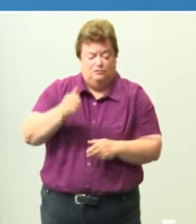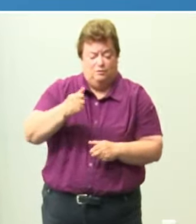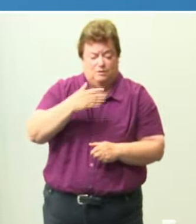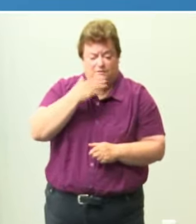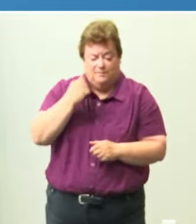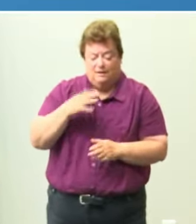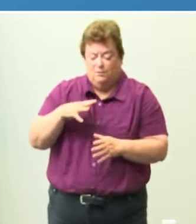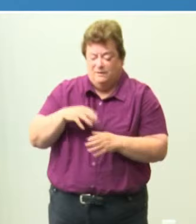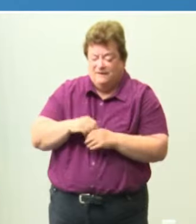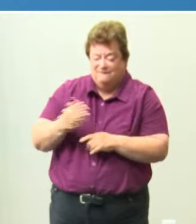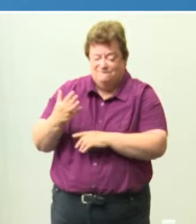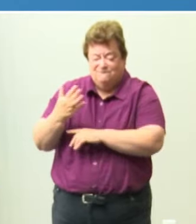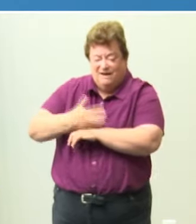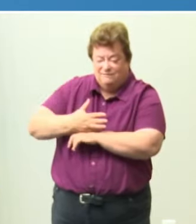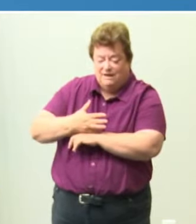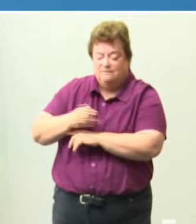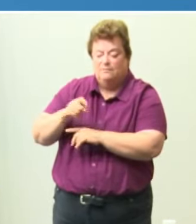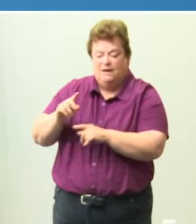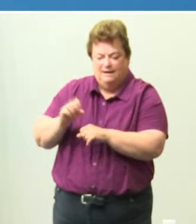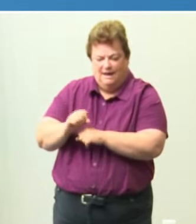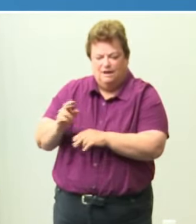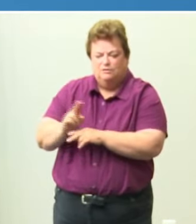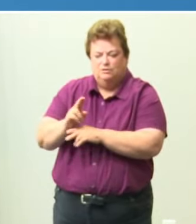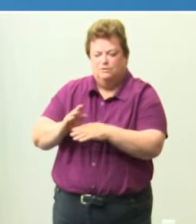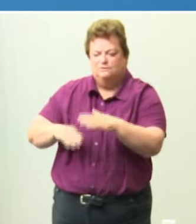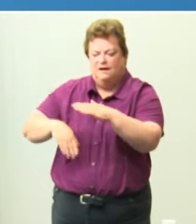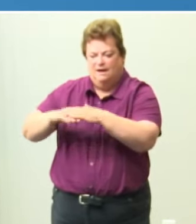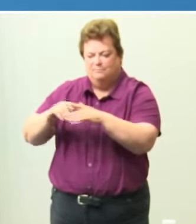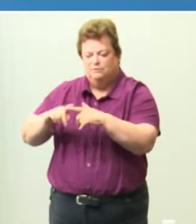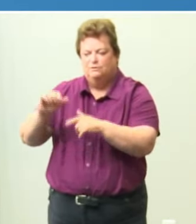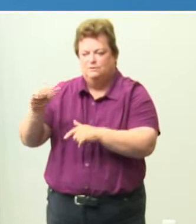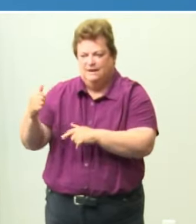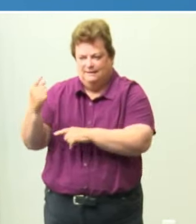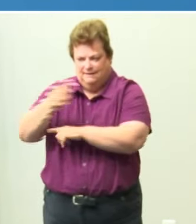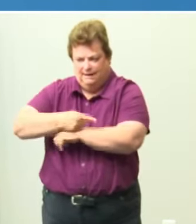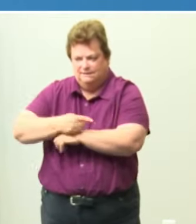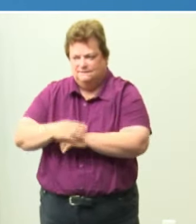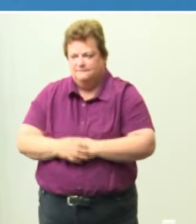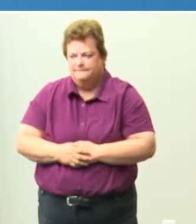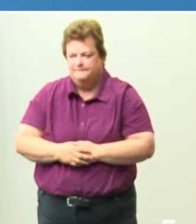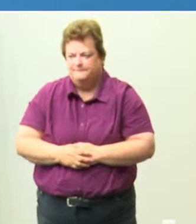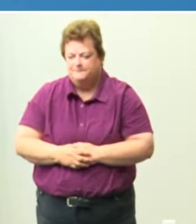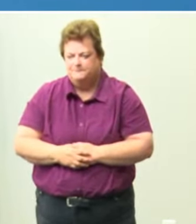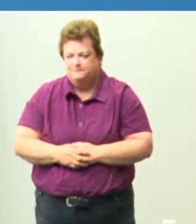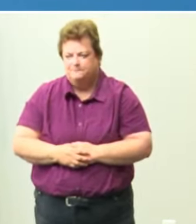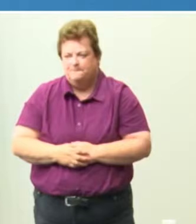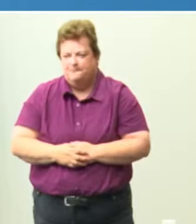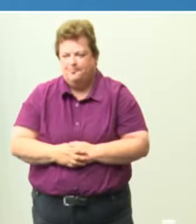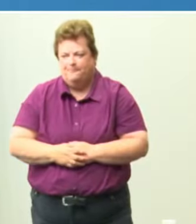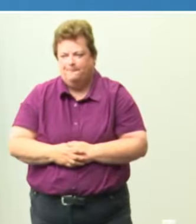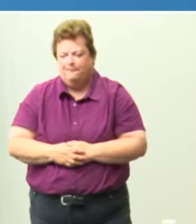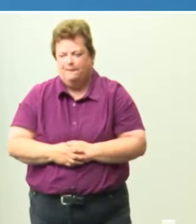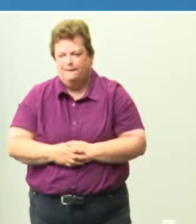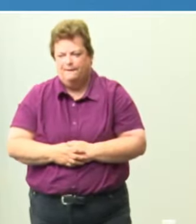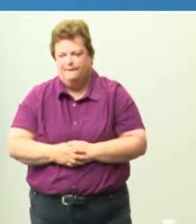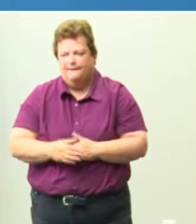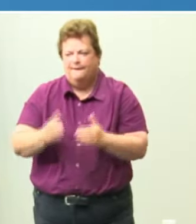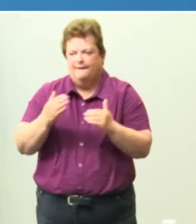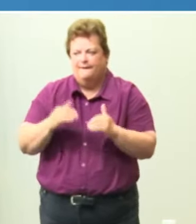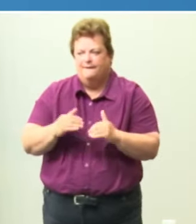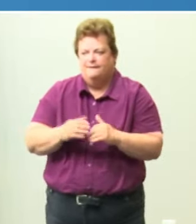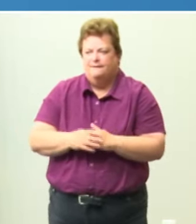within 5 days, but it can be used up to 10 days. Okay, so next slide. And then the next